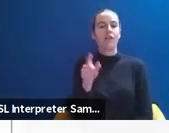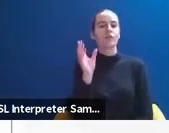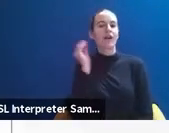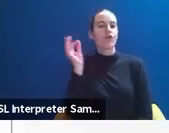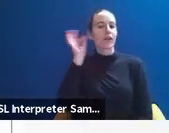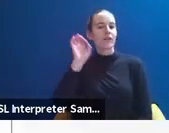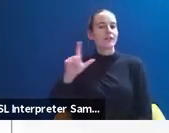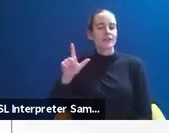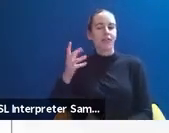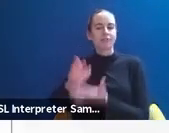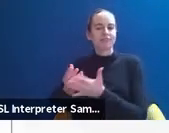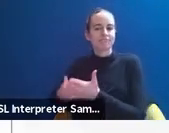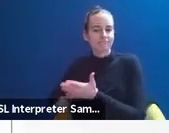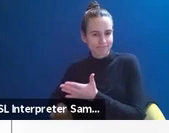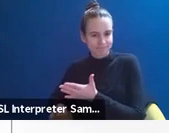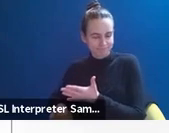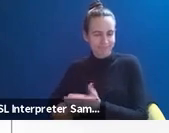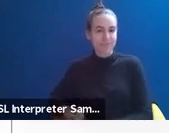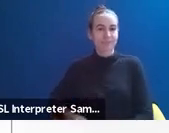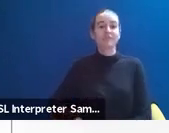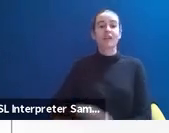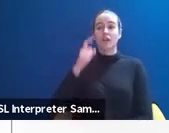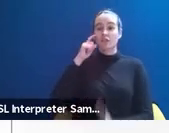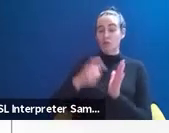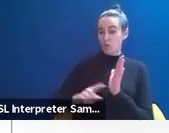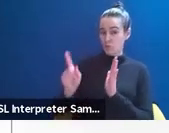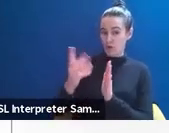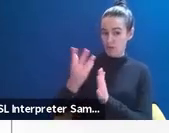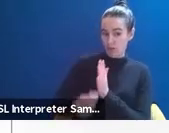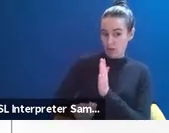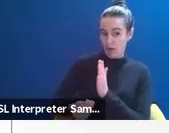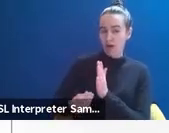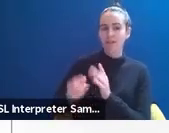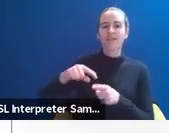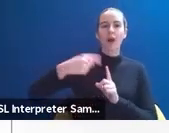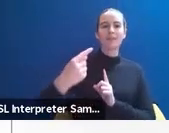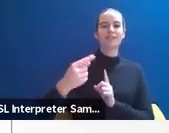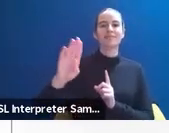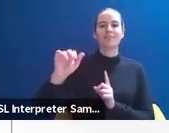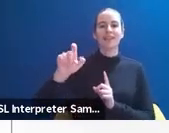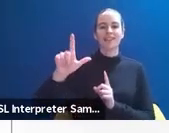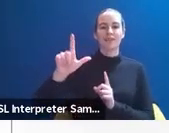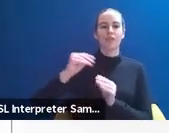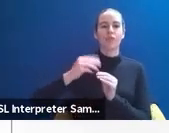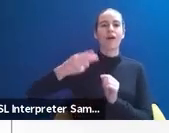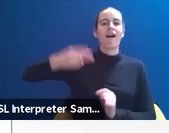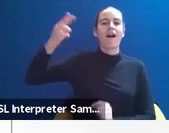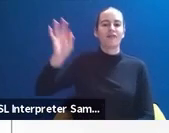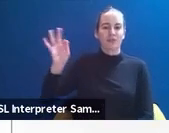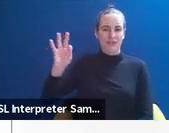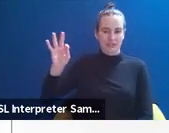okay? But where we see the greater loss of outer hair cells is actually in the opposite portion, in the basal portion, or the higher frequency